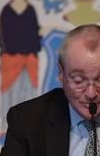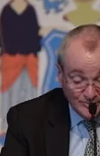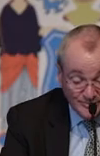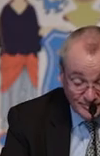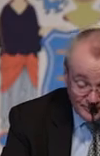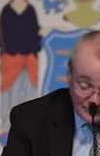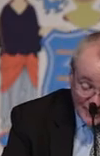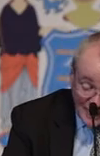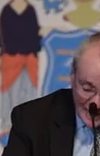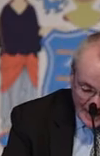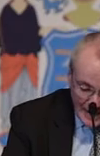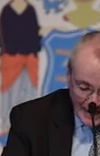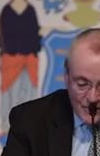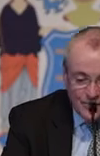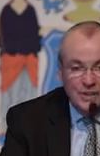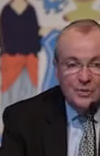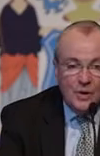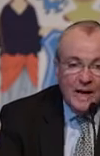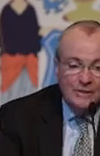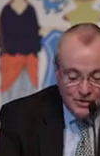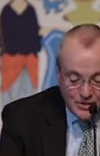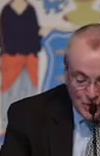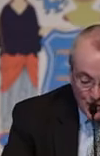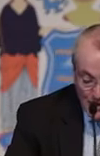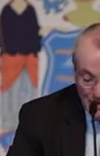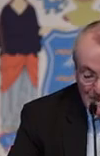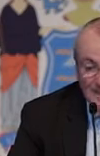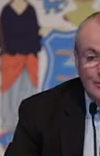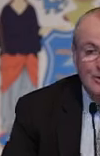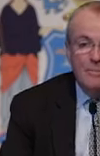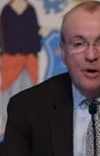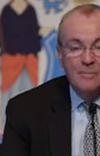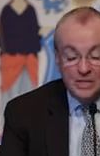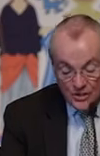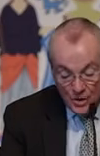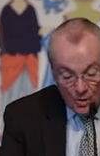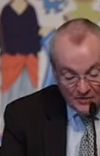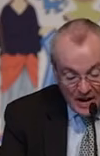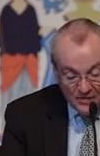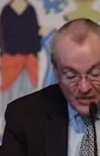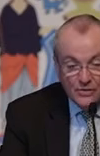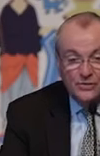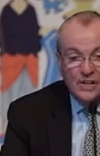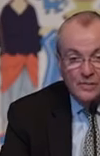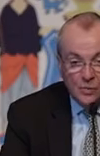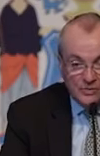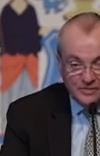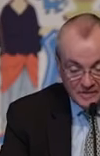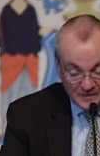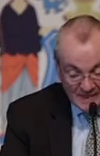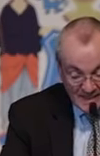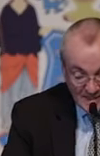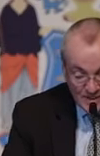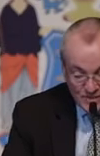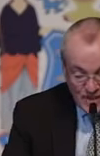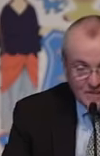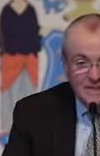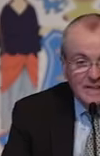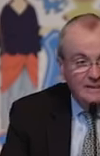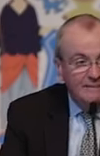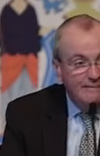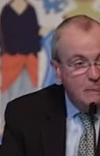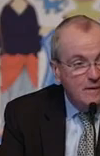out. And I'll finish where I alluded to earlier. Remember I mentioned Newark firefighter Stephen Wolf?